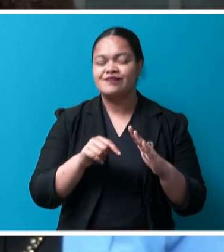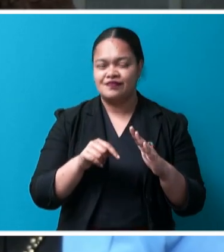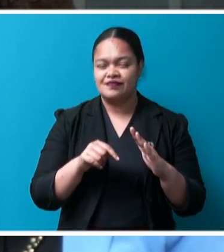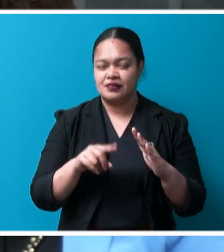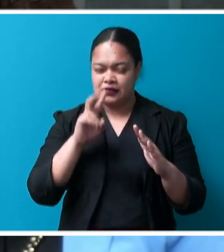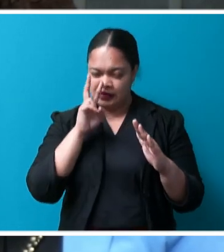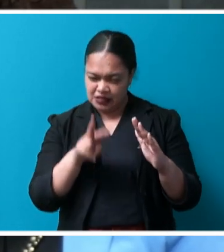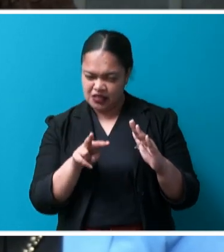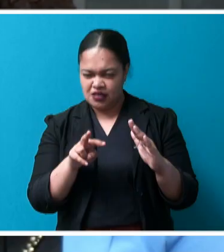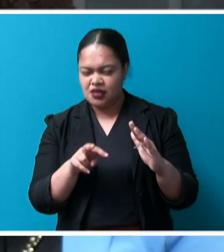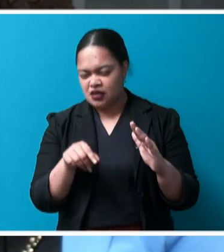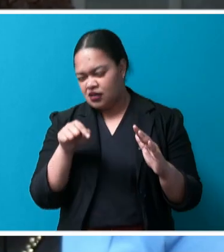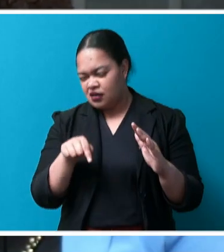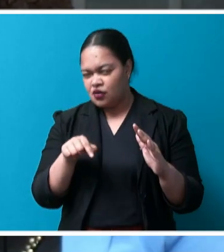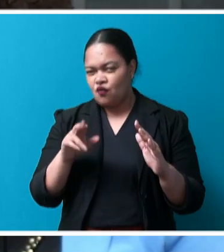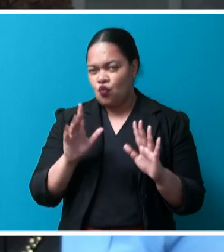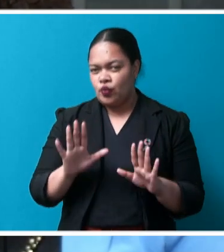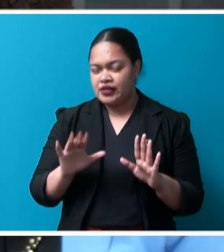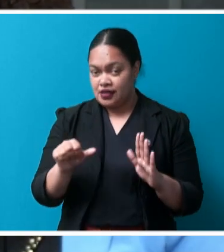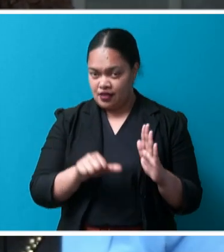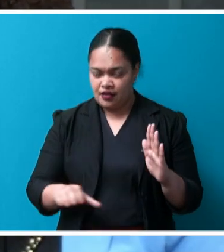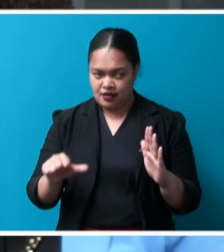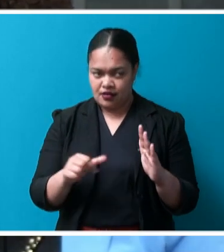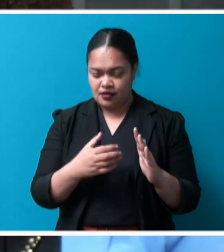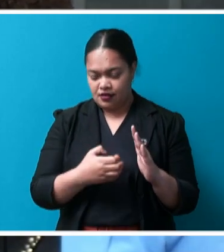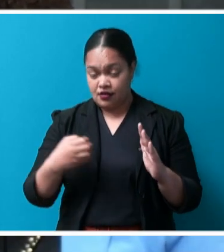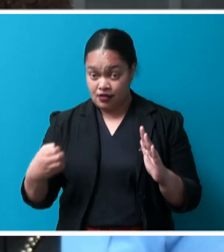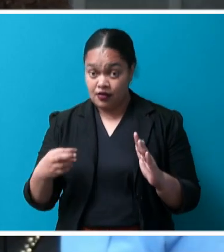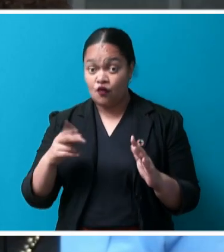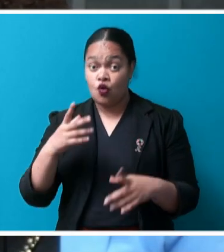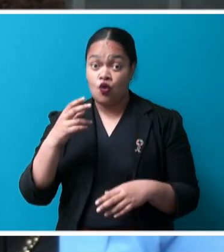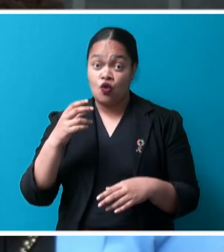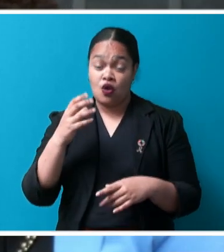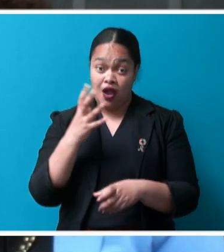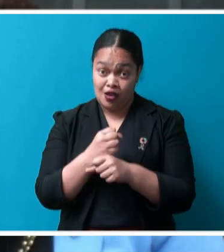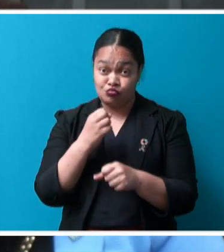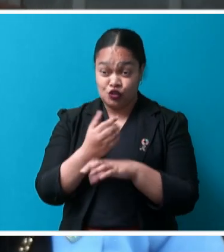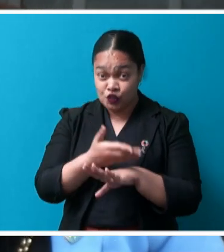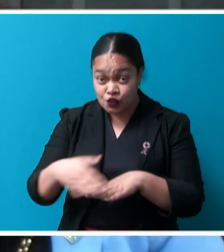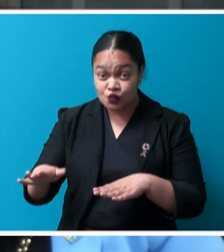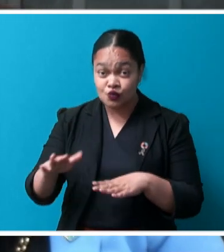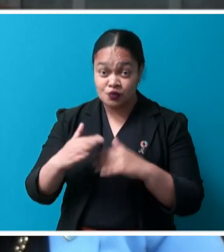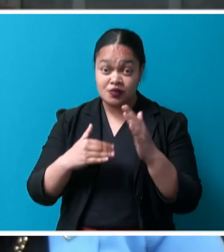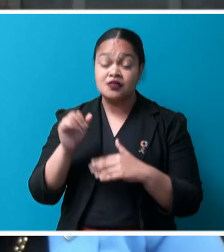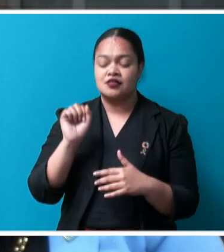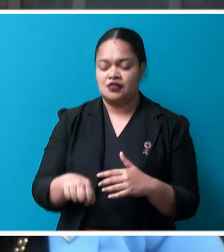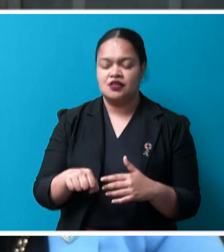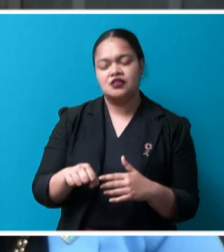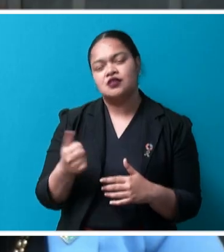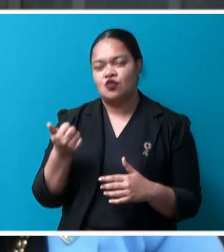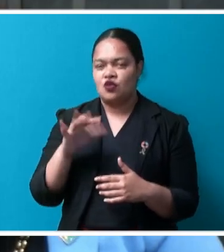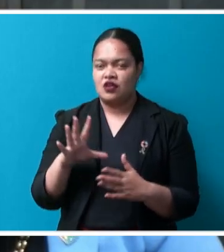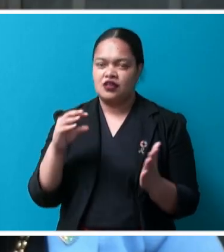be waiting areas. But for the ones that have been upgraded, yes, waiting areas provisions have been included in the expense.